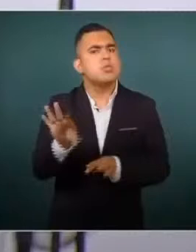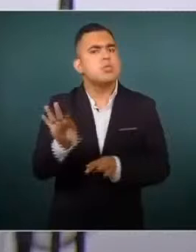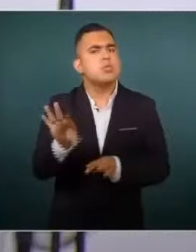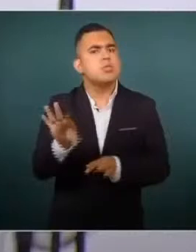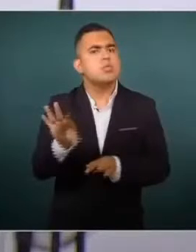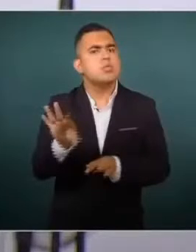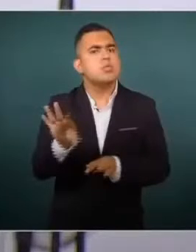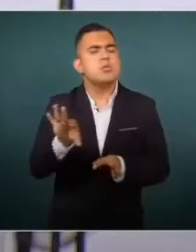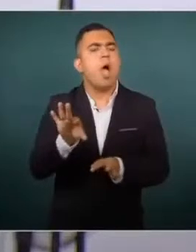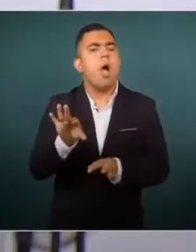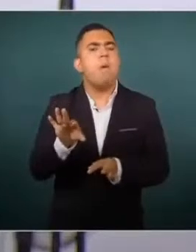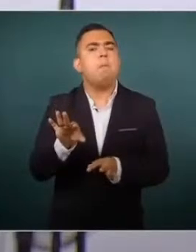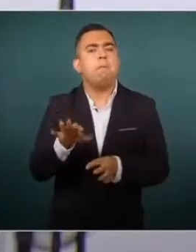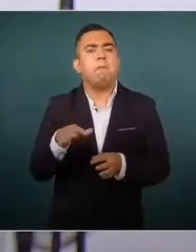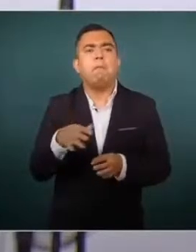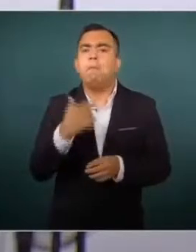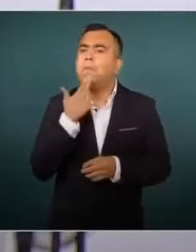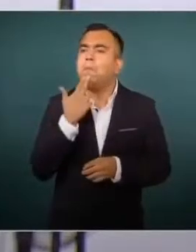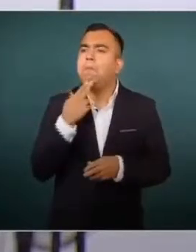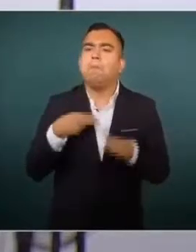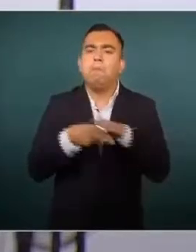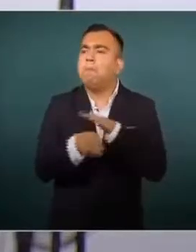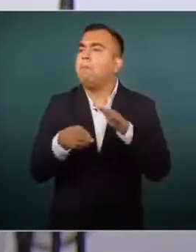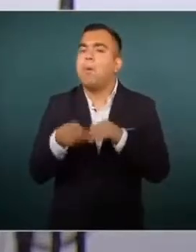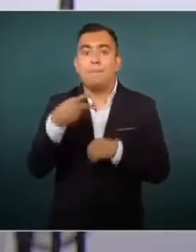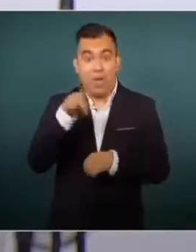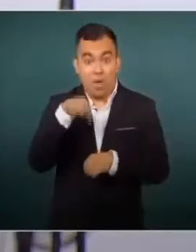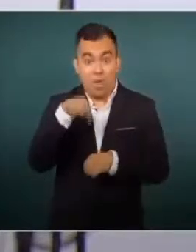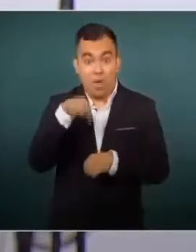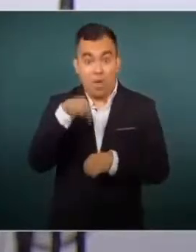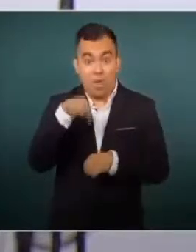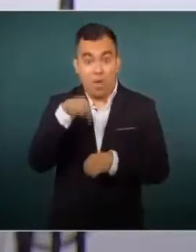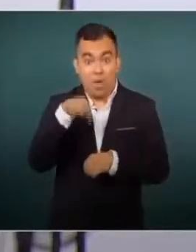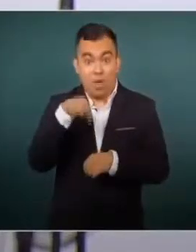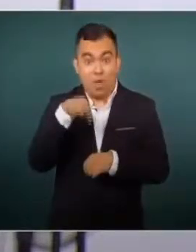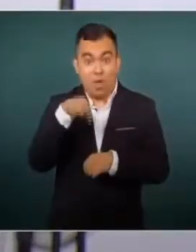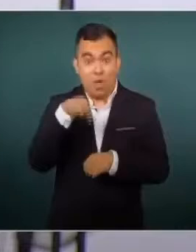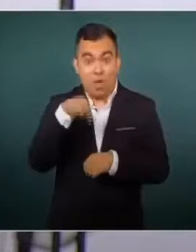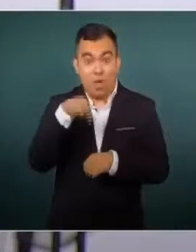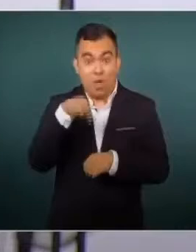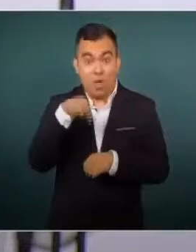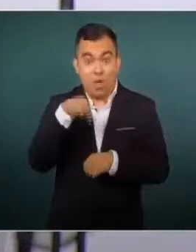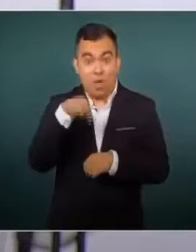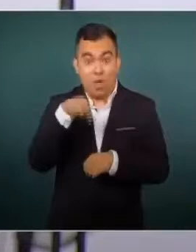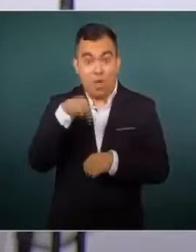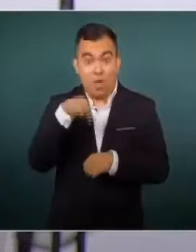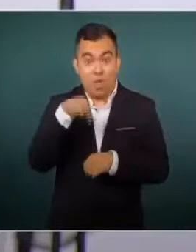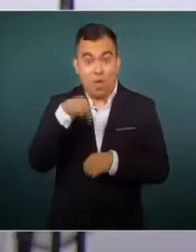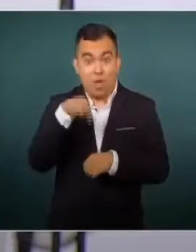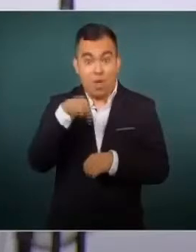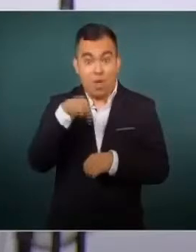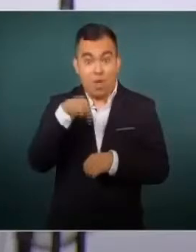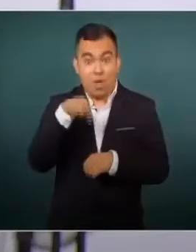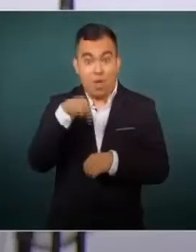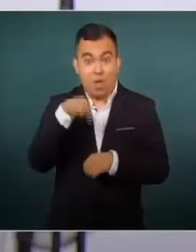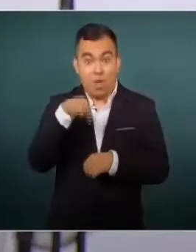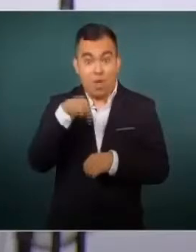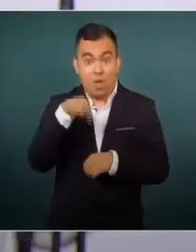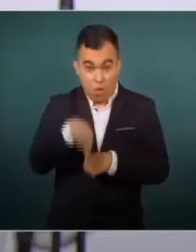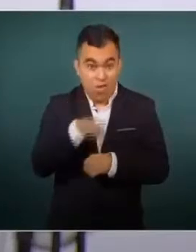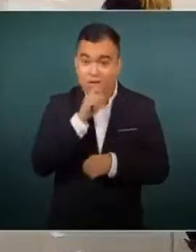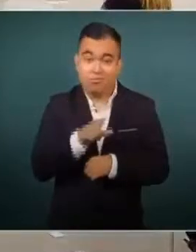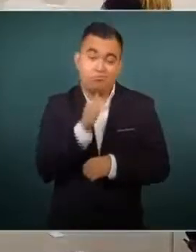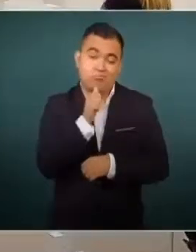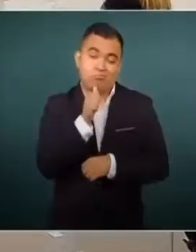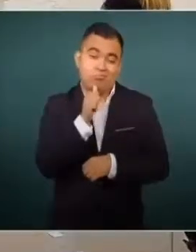but nevertheless, Aquí los jaliscienses todavía no tienen el servicio. But that the people there in Jalisco still do not have the